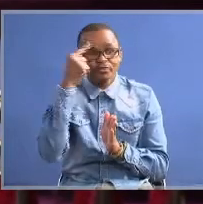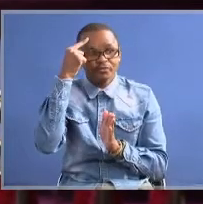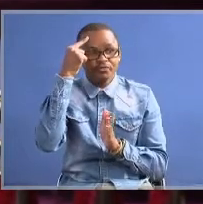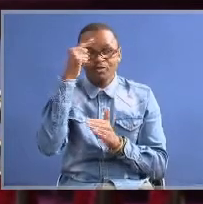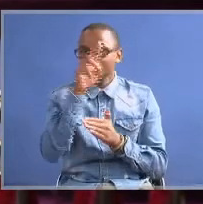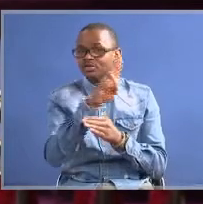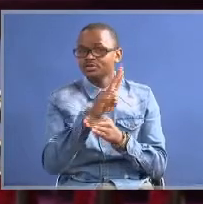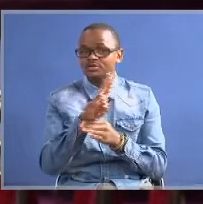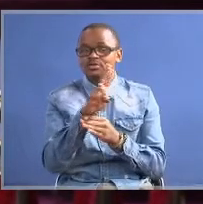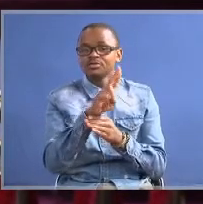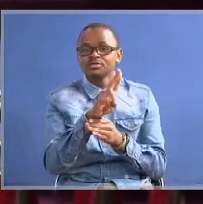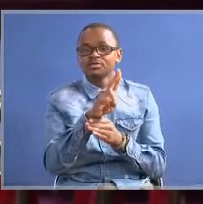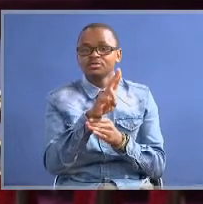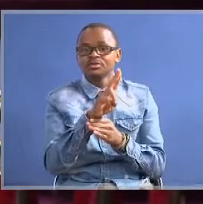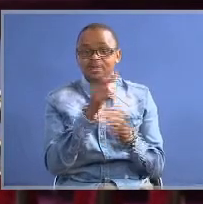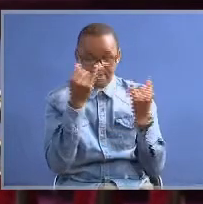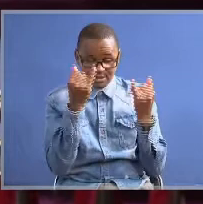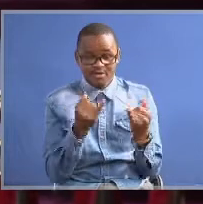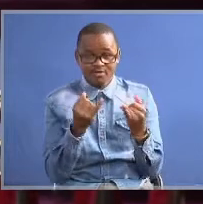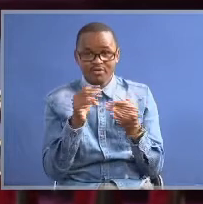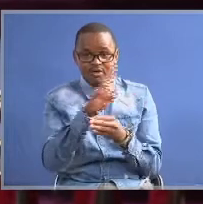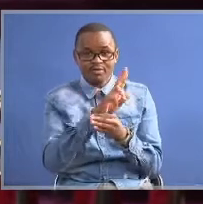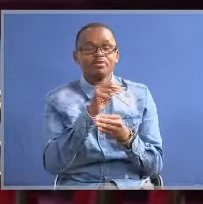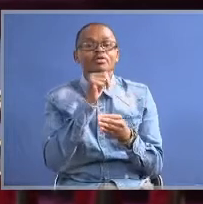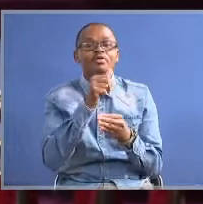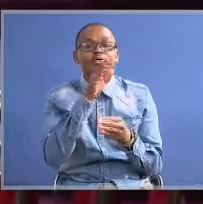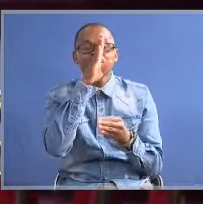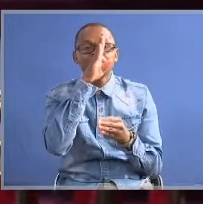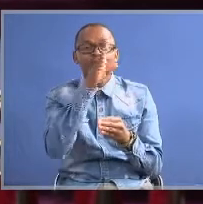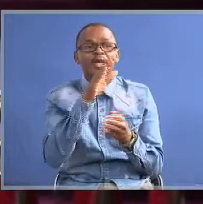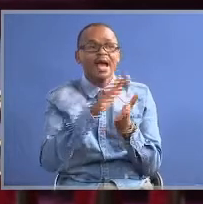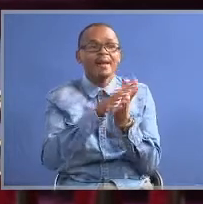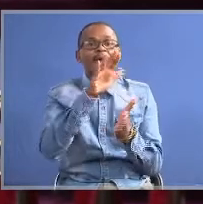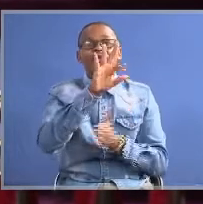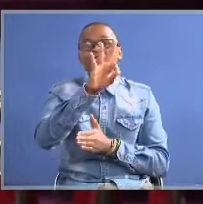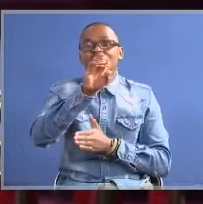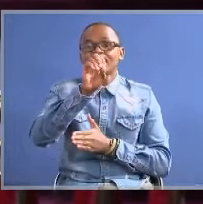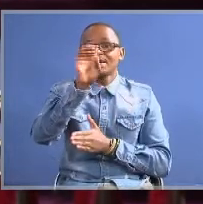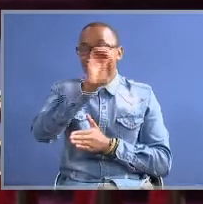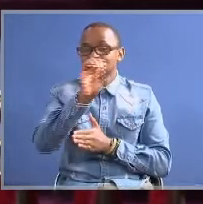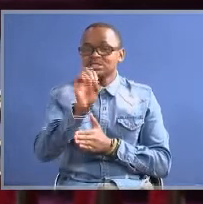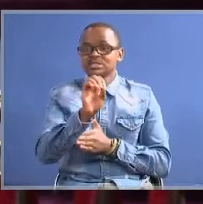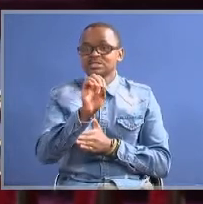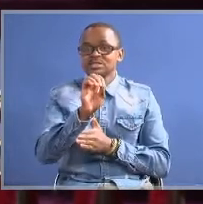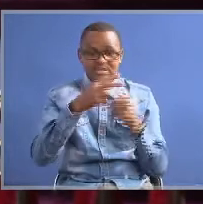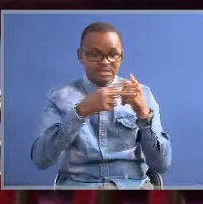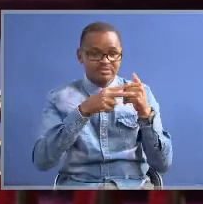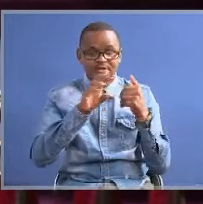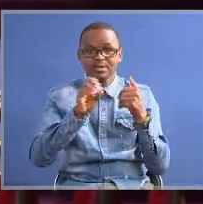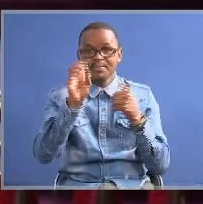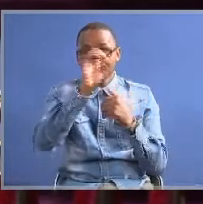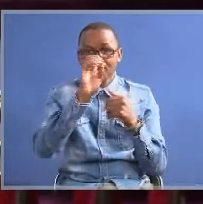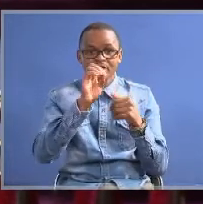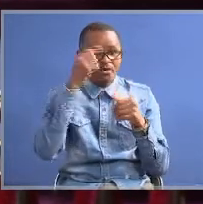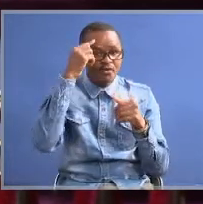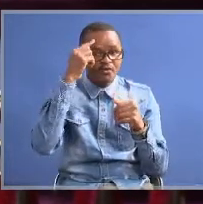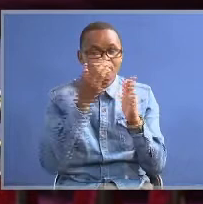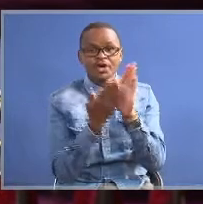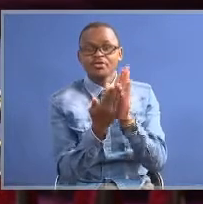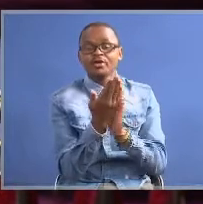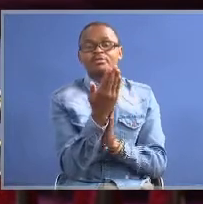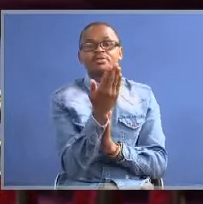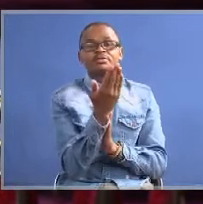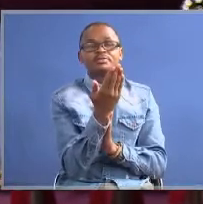consumption. Recurrent expenditure should not be above 30%. 70% should go for